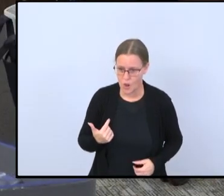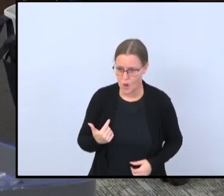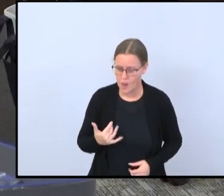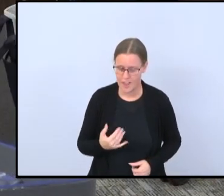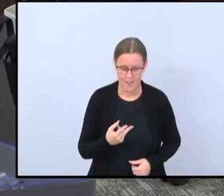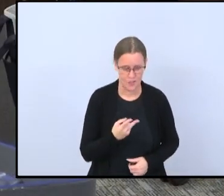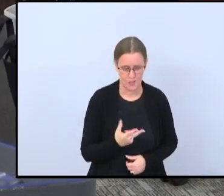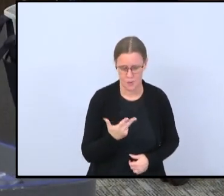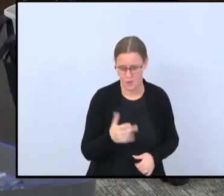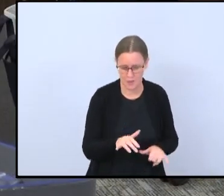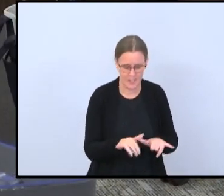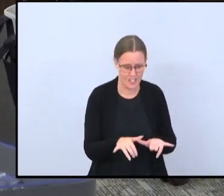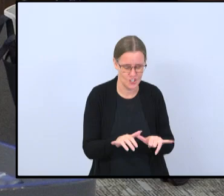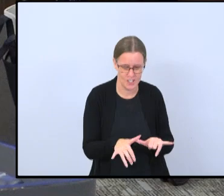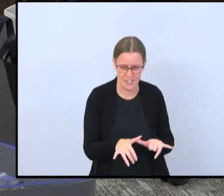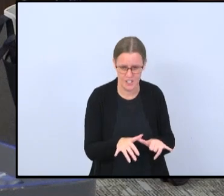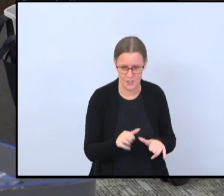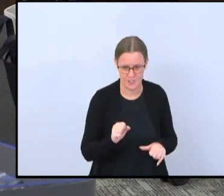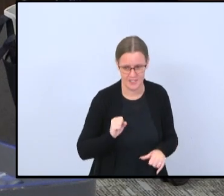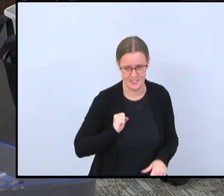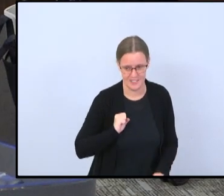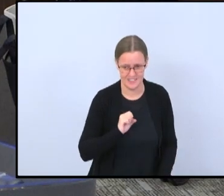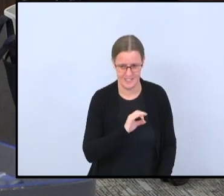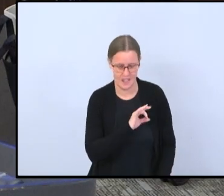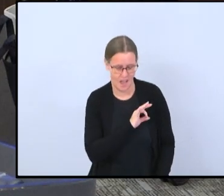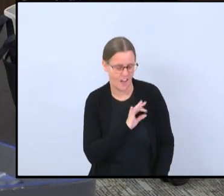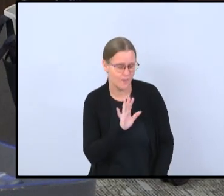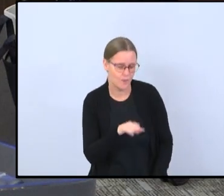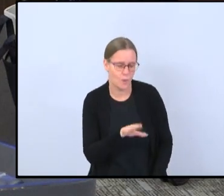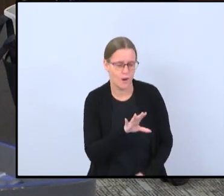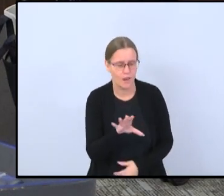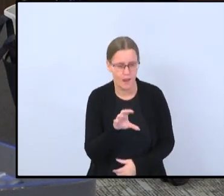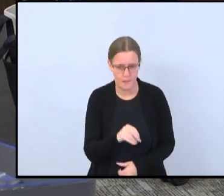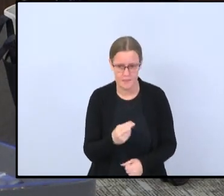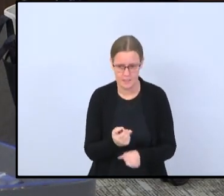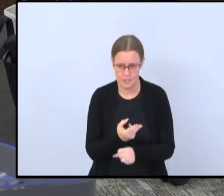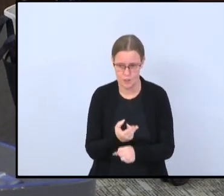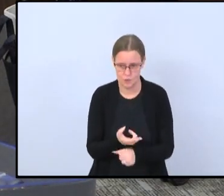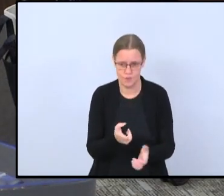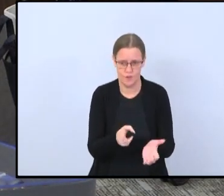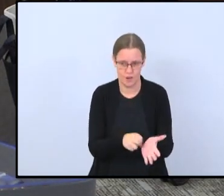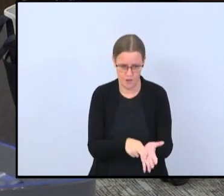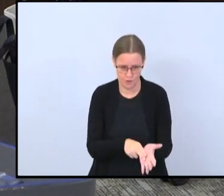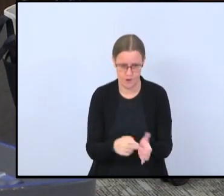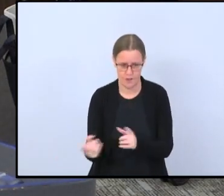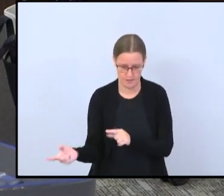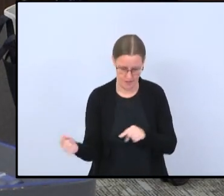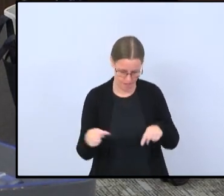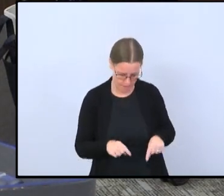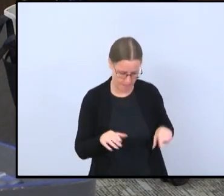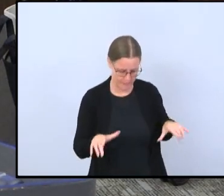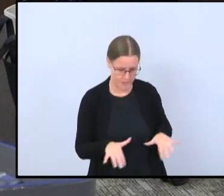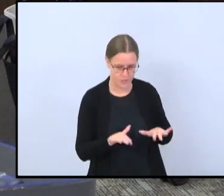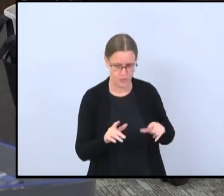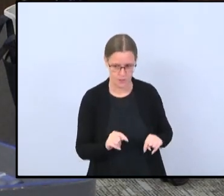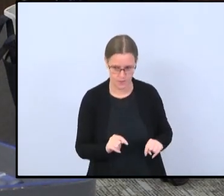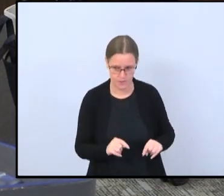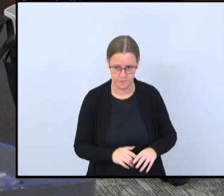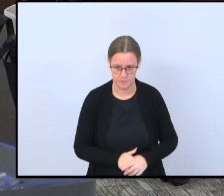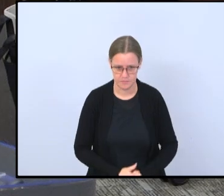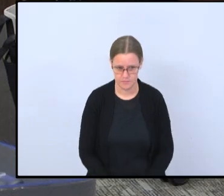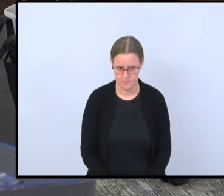or 3 engineers on staff or contract companies they contract out to that comes in and does those reviews. That